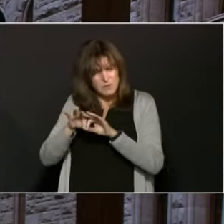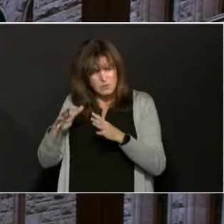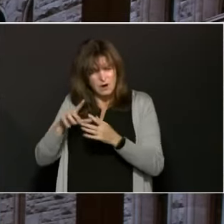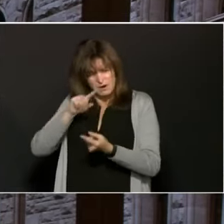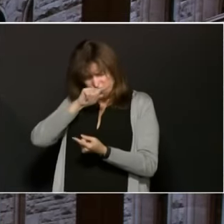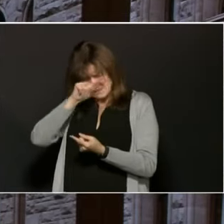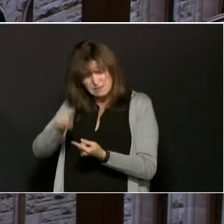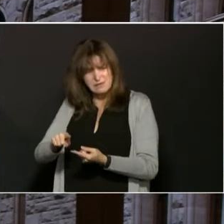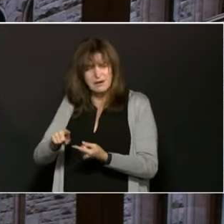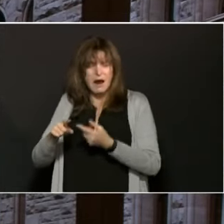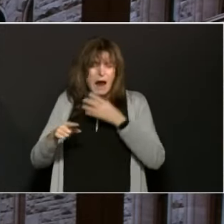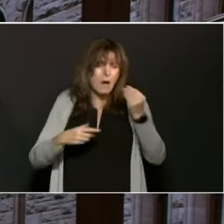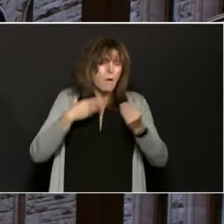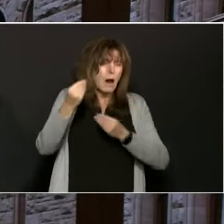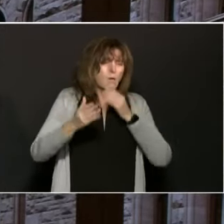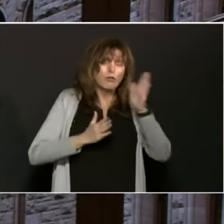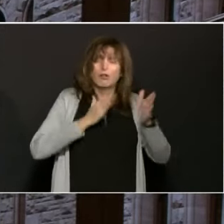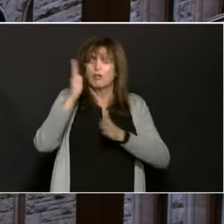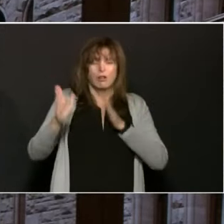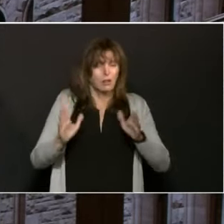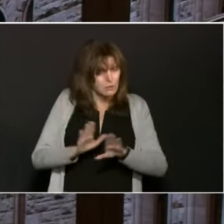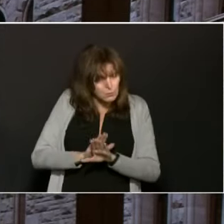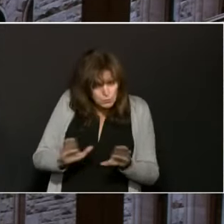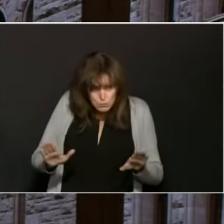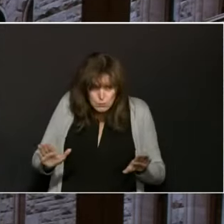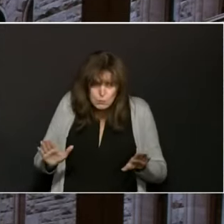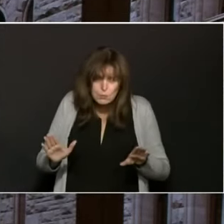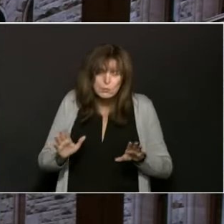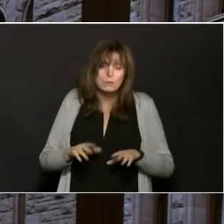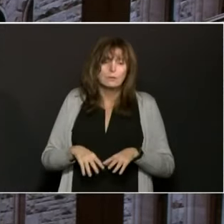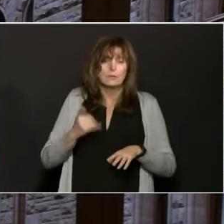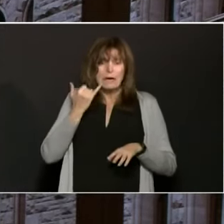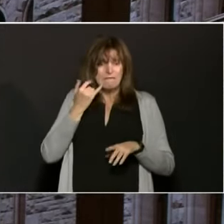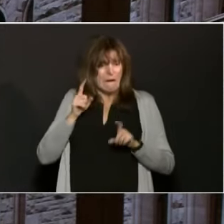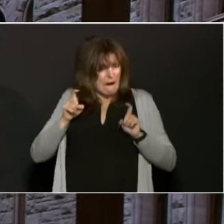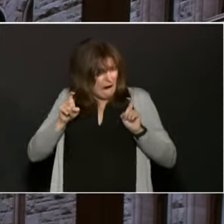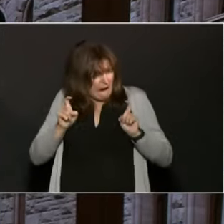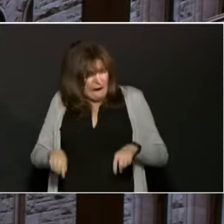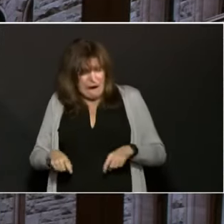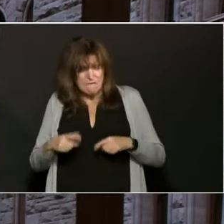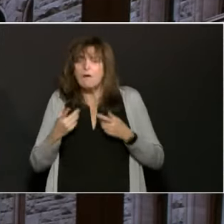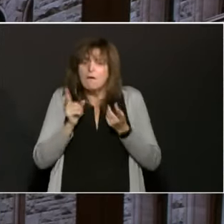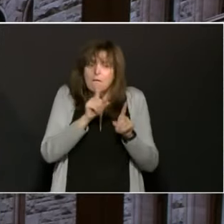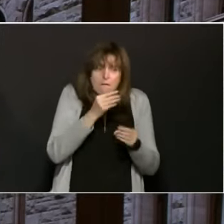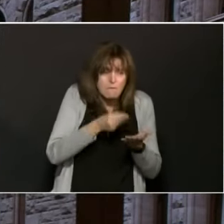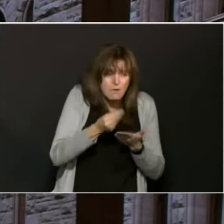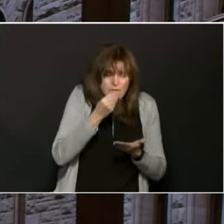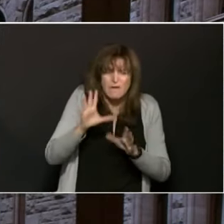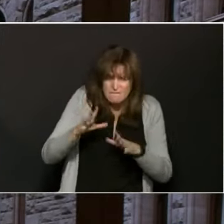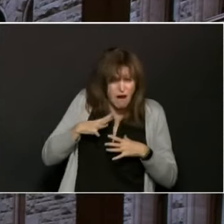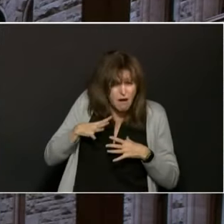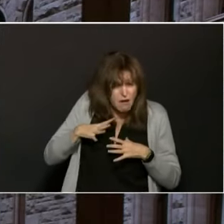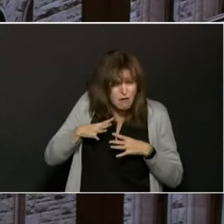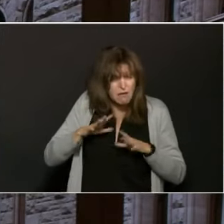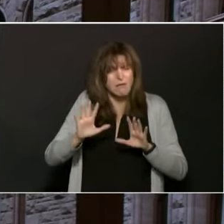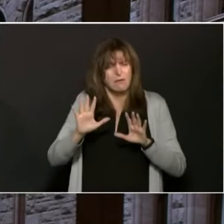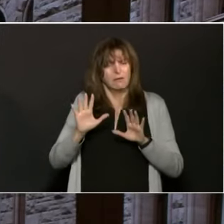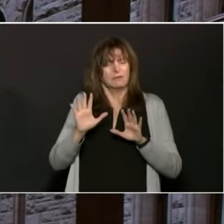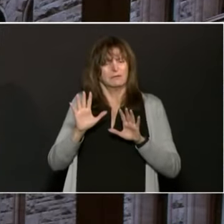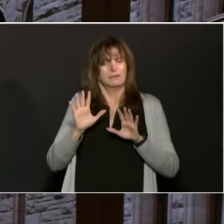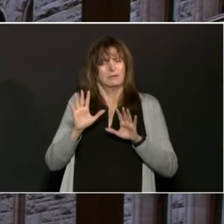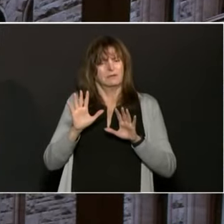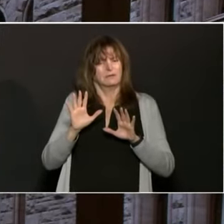to. Keep that for essential. Still giving support, of course, for people who are locked